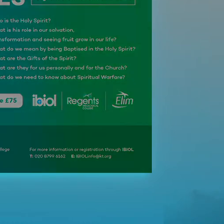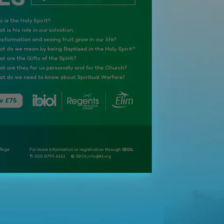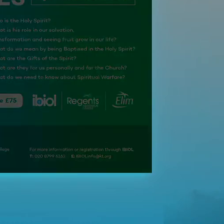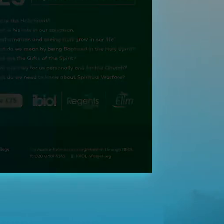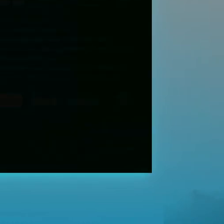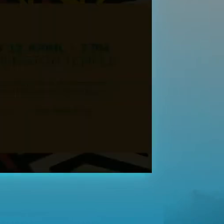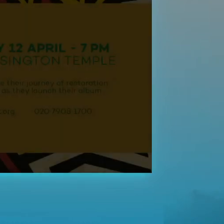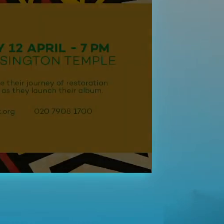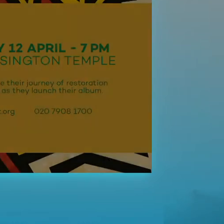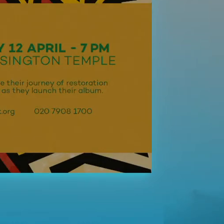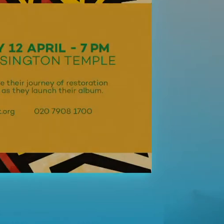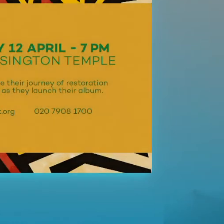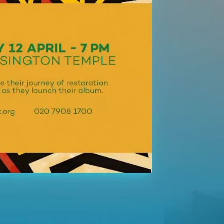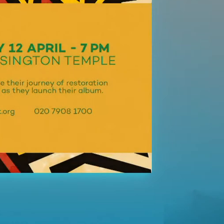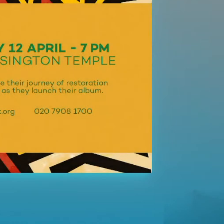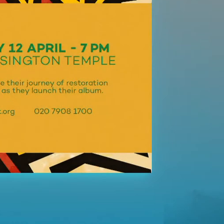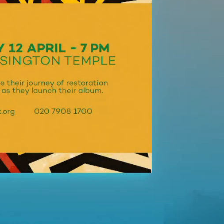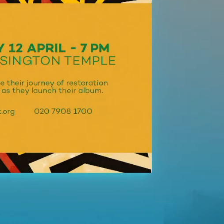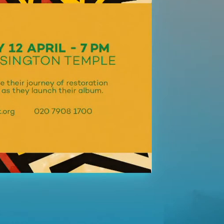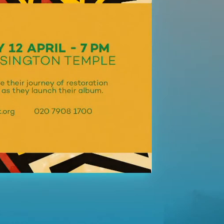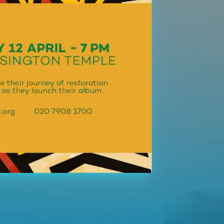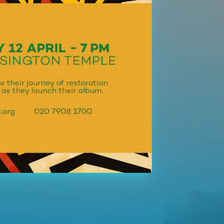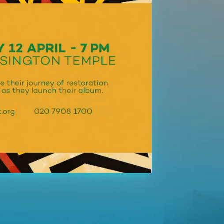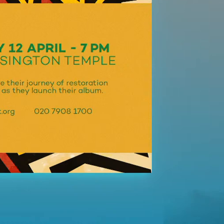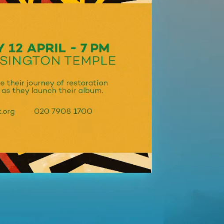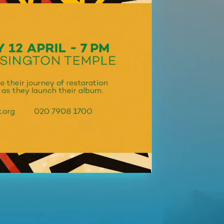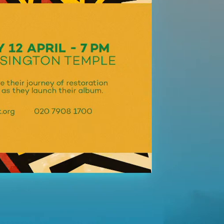Who is holding up the moon?